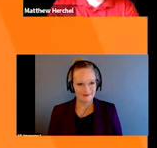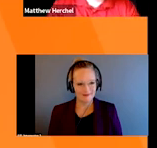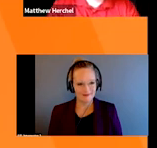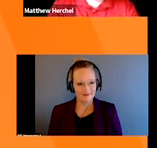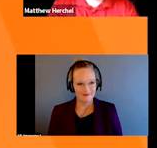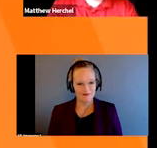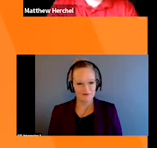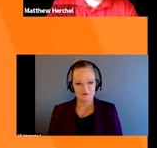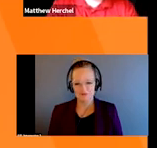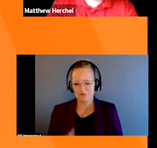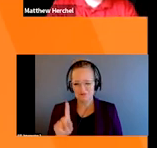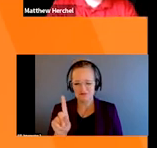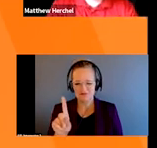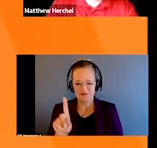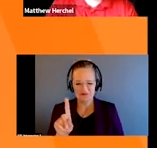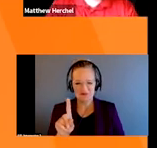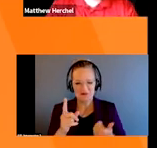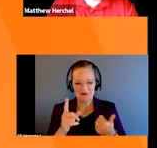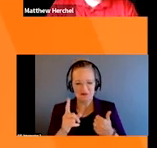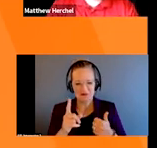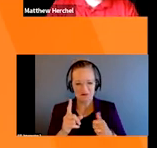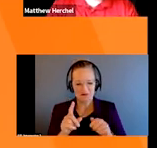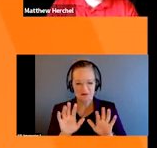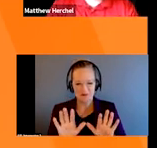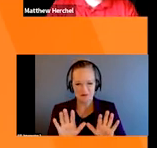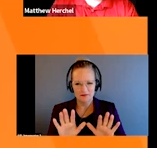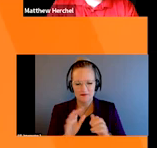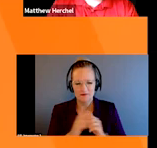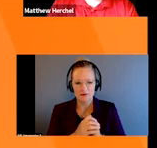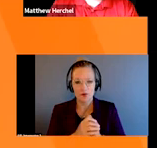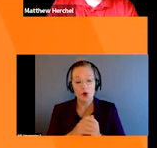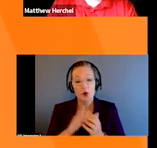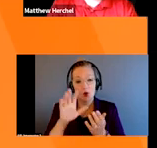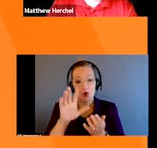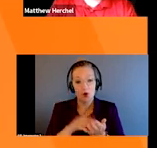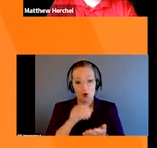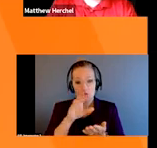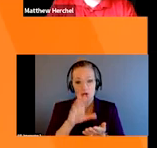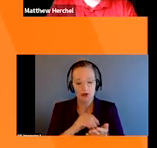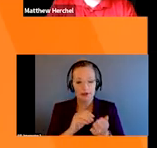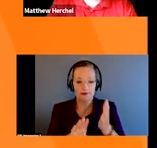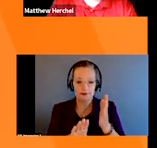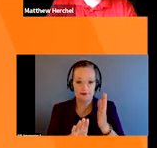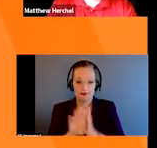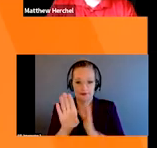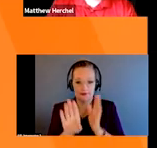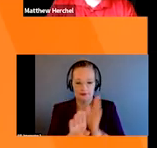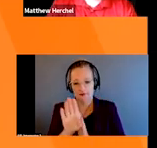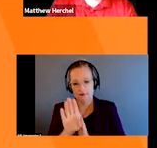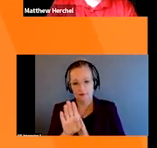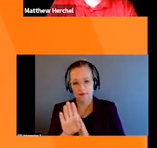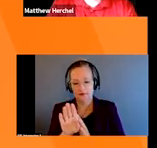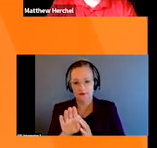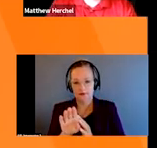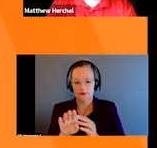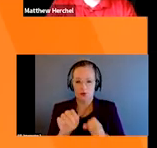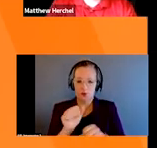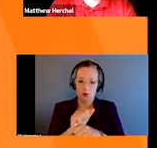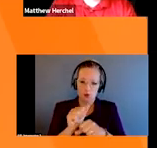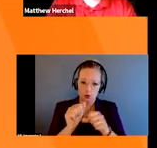Give me just a second. Learning and development people, sometimes in HR.